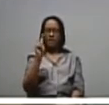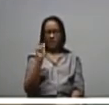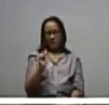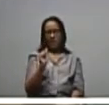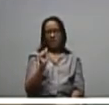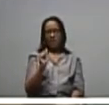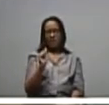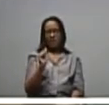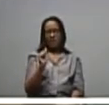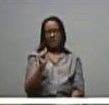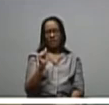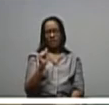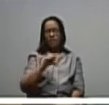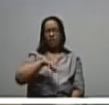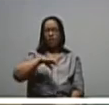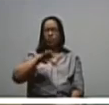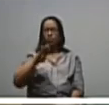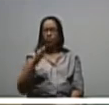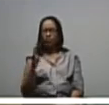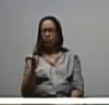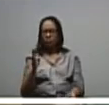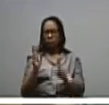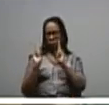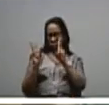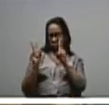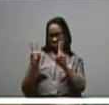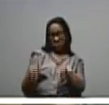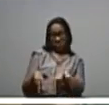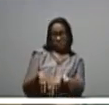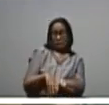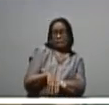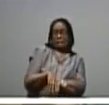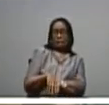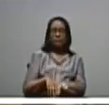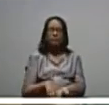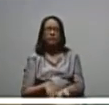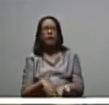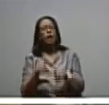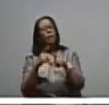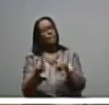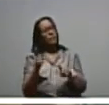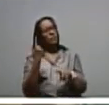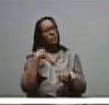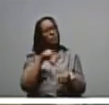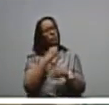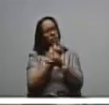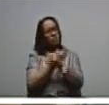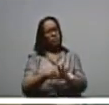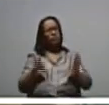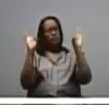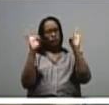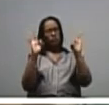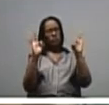And in Christ we are to be freed from all these discriminatory